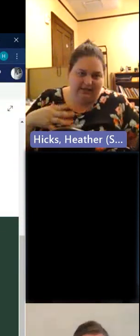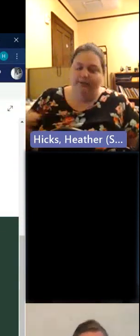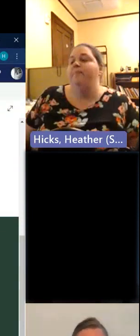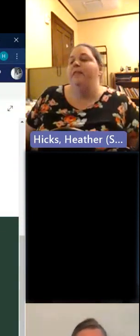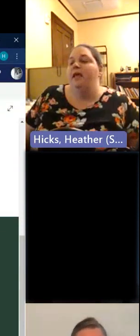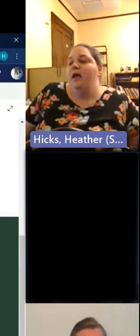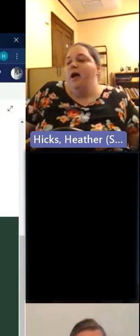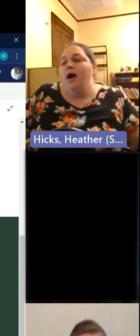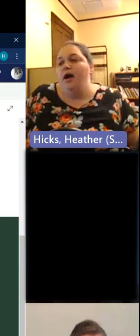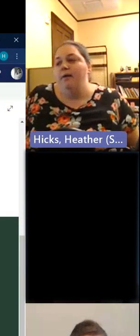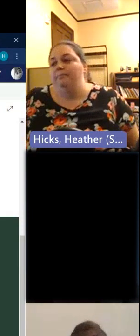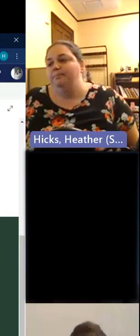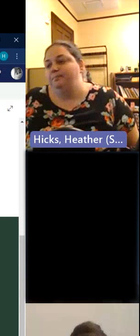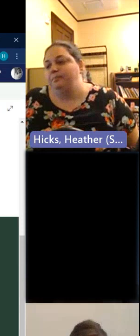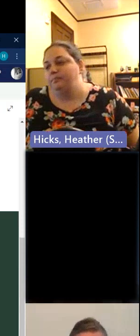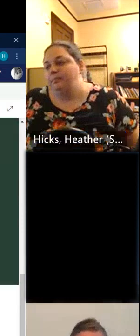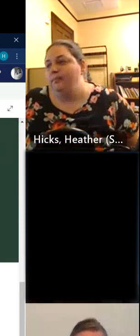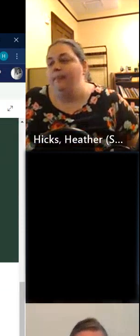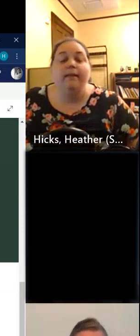them, etc.